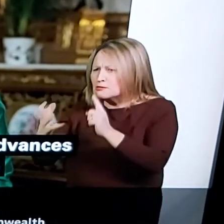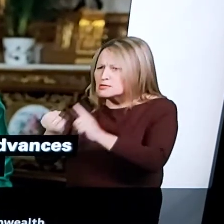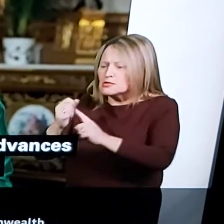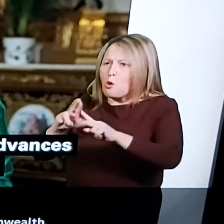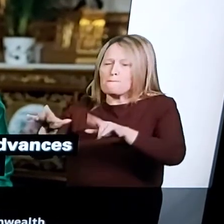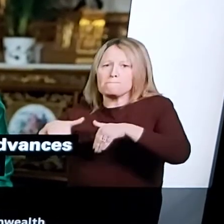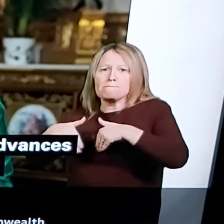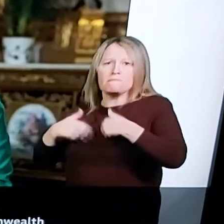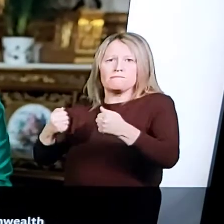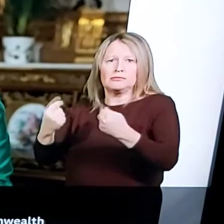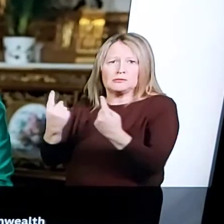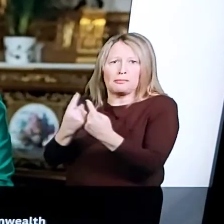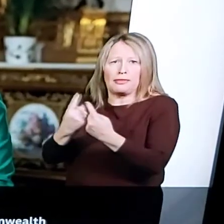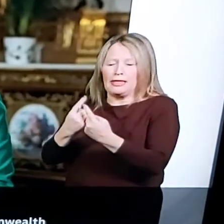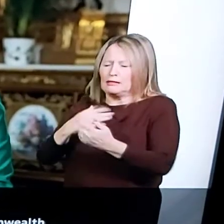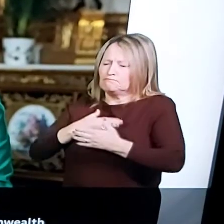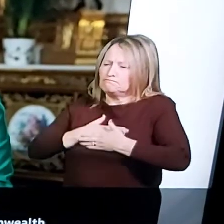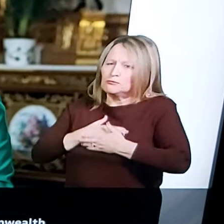compassion to heal.